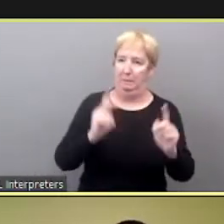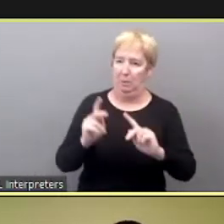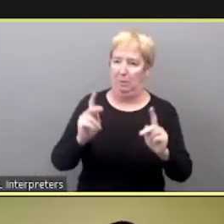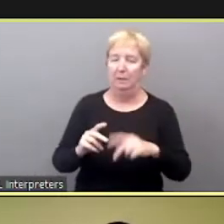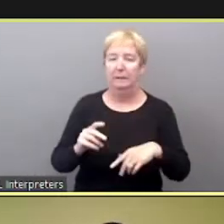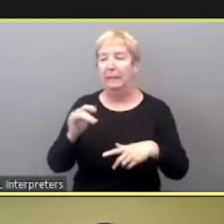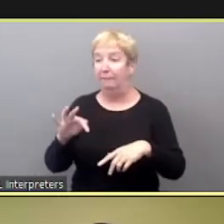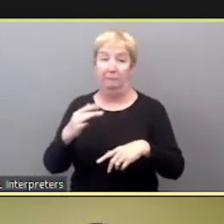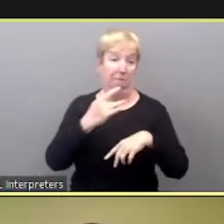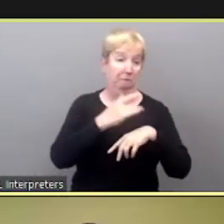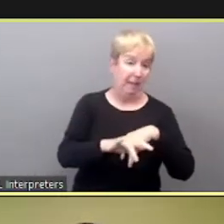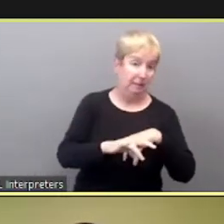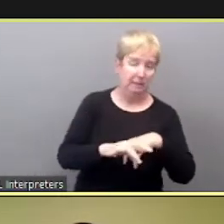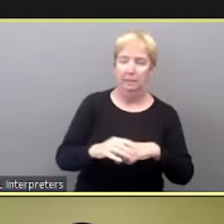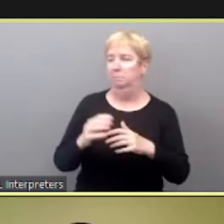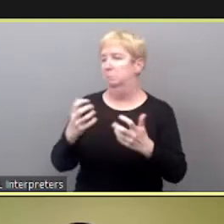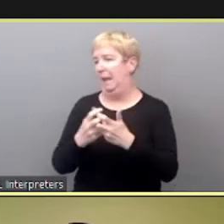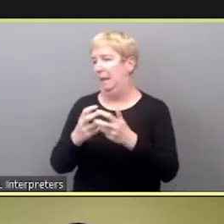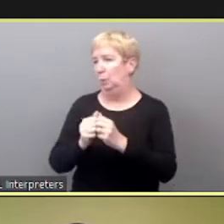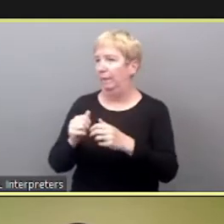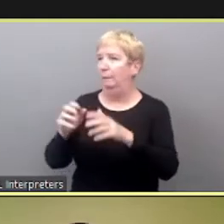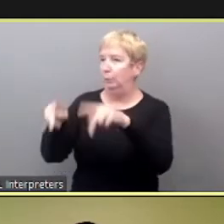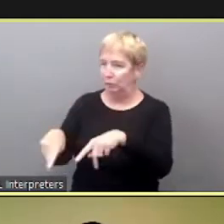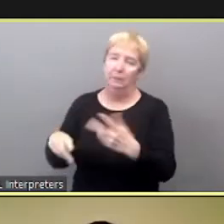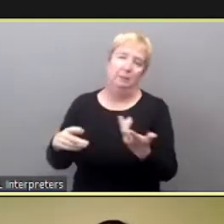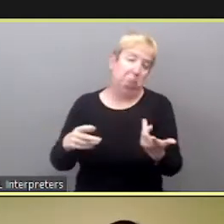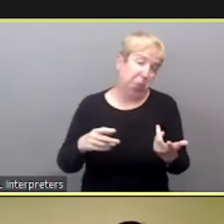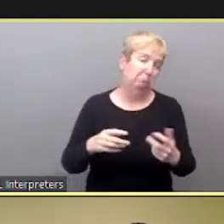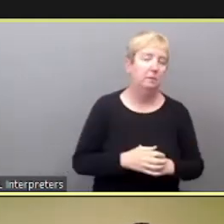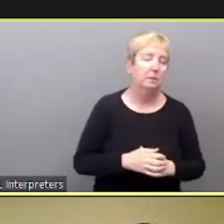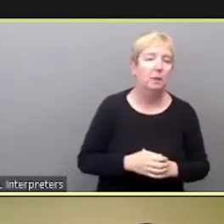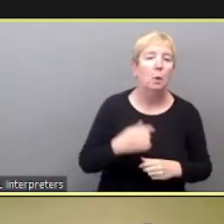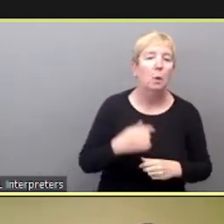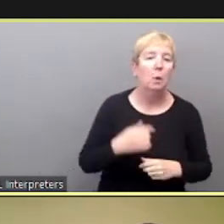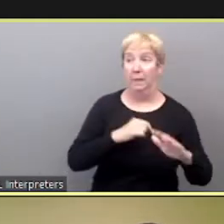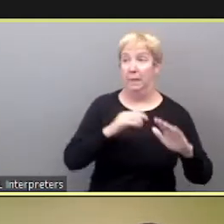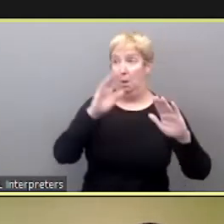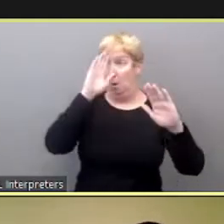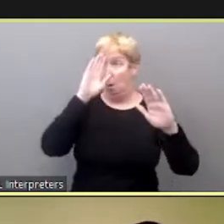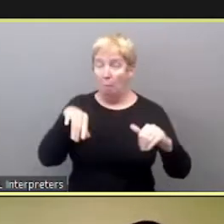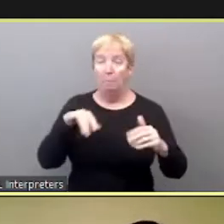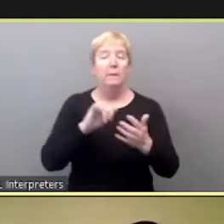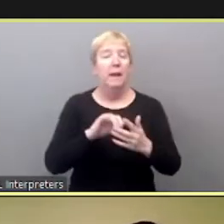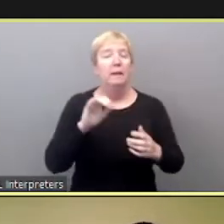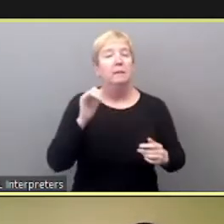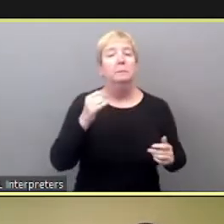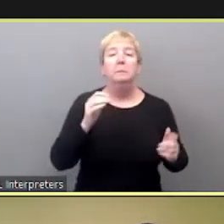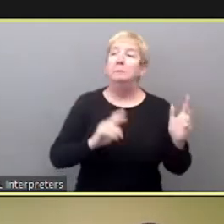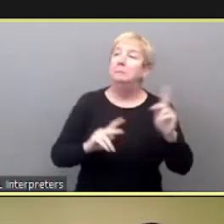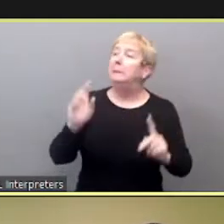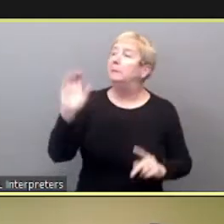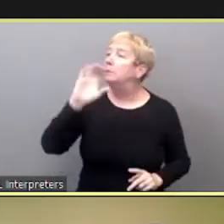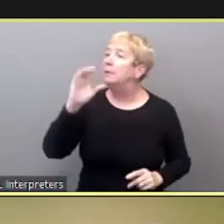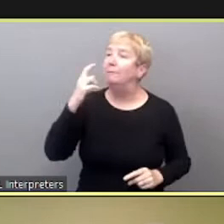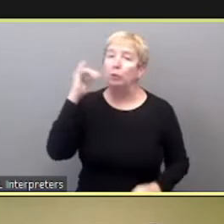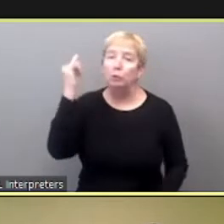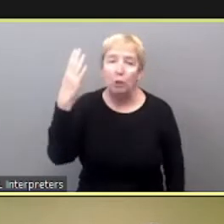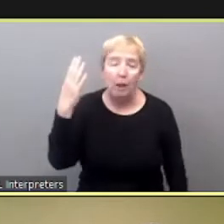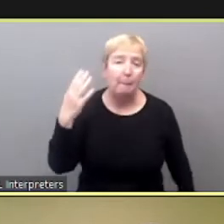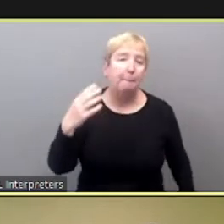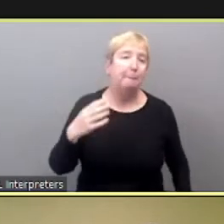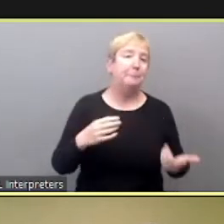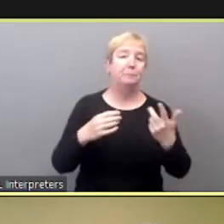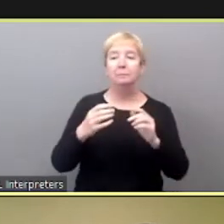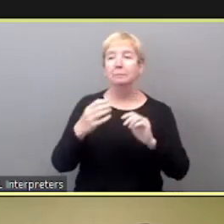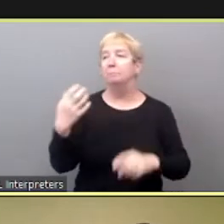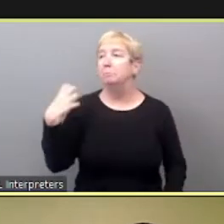that you currently have. So we certainly hope that job seekers and employers will leverage those tools in